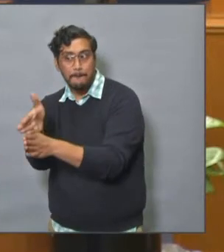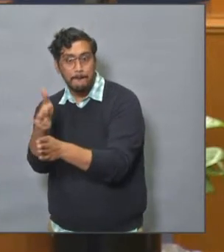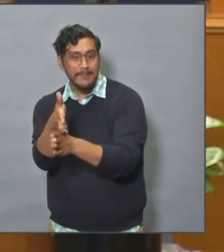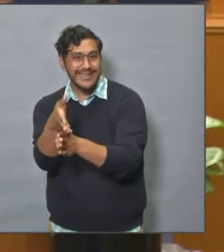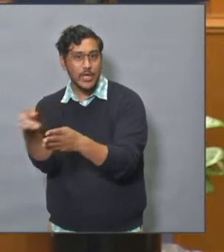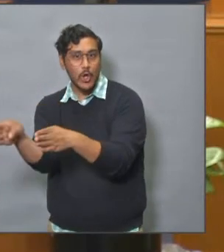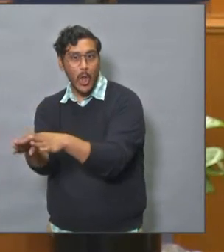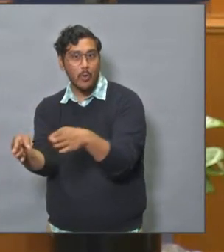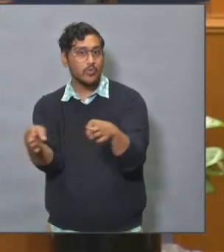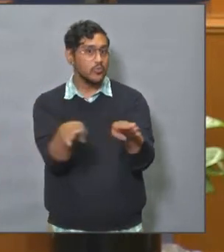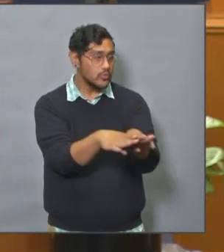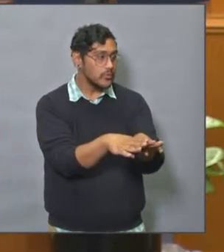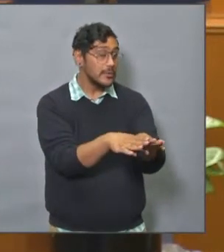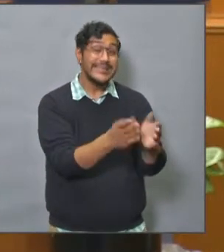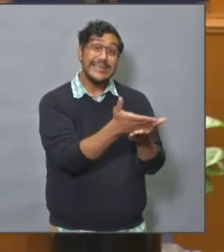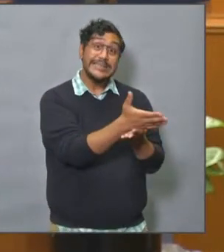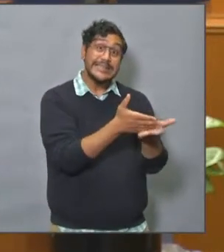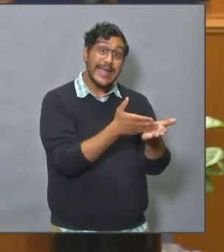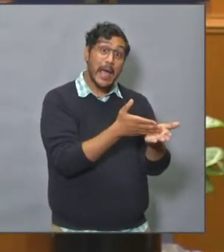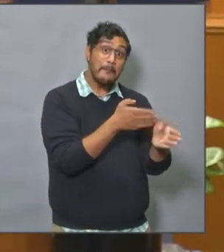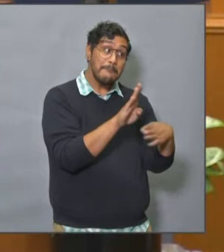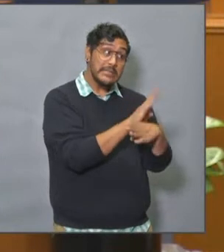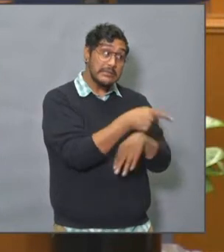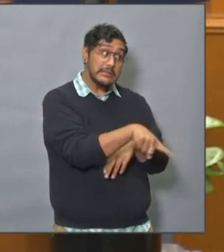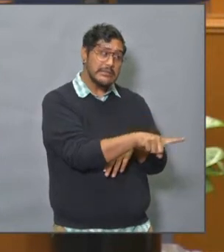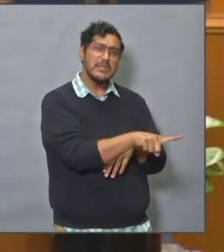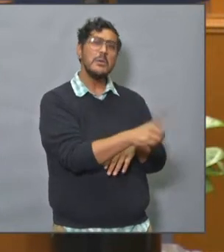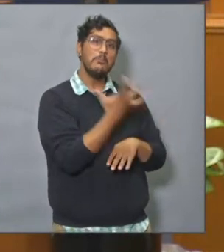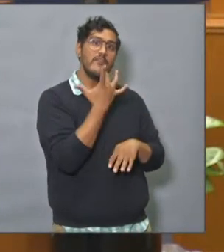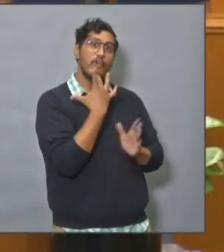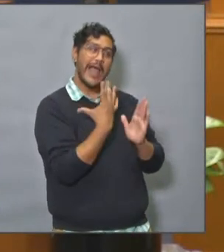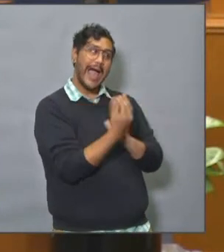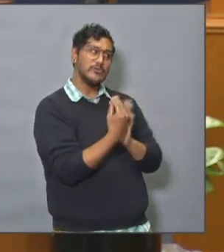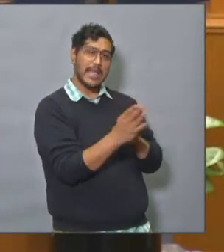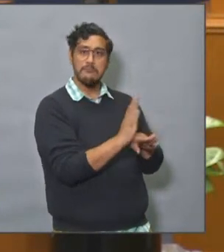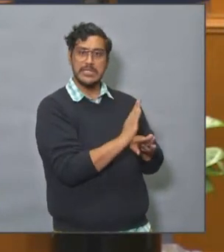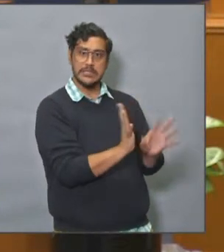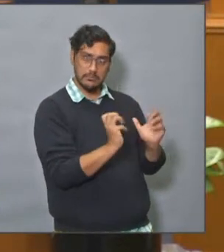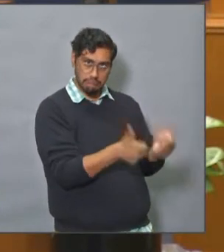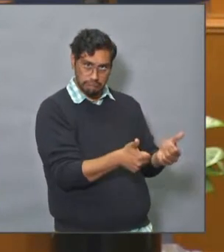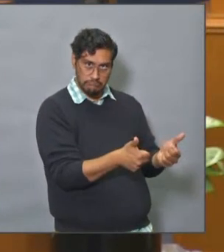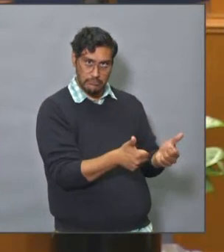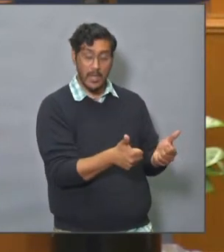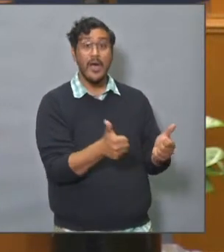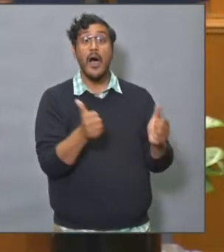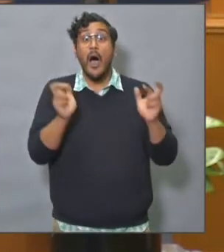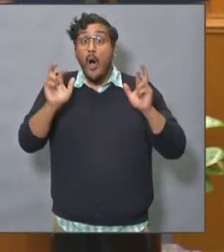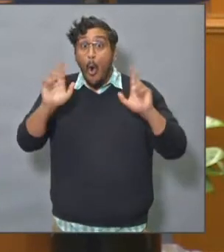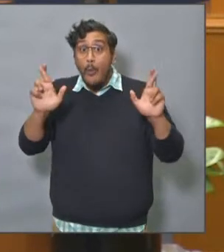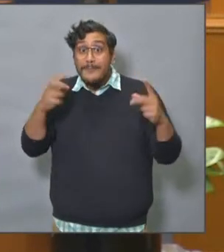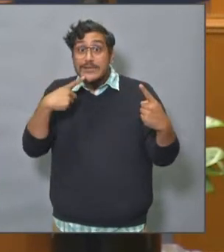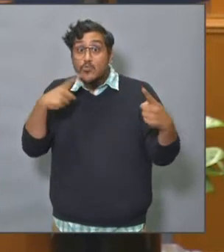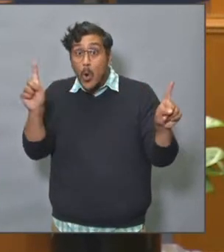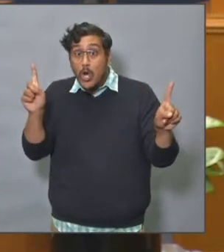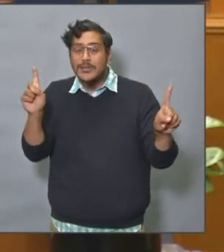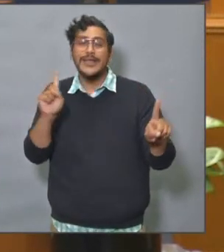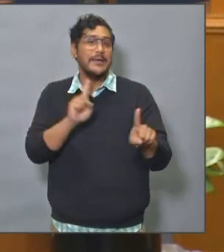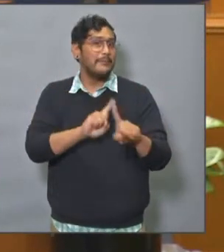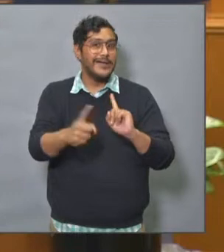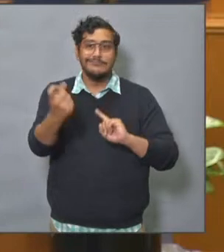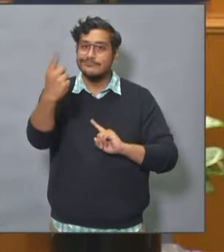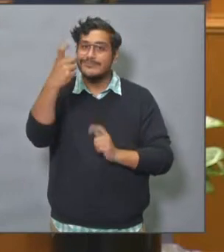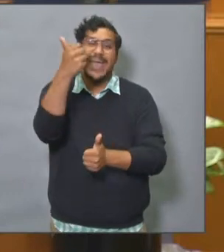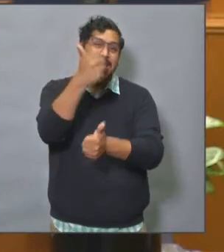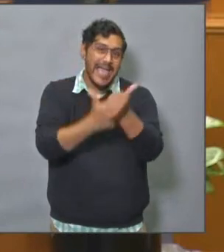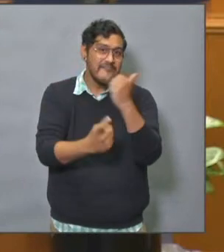some sectors to move activities outside wherever possible. And I'm hoping that this strategy works, but it goes hand in hand with everyone doing their